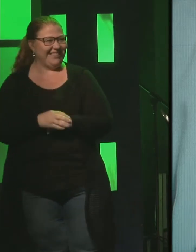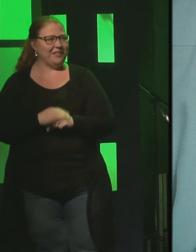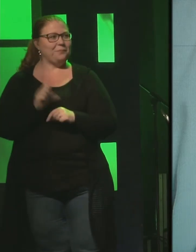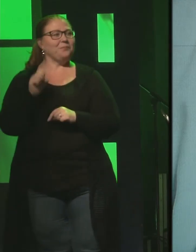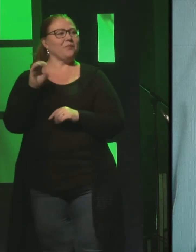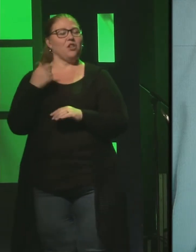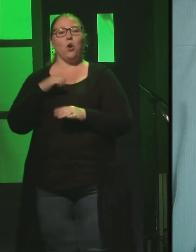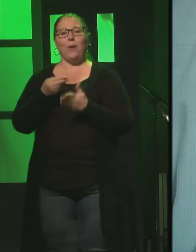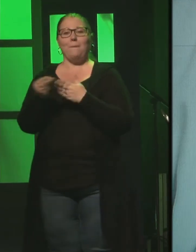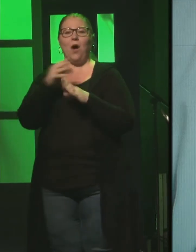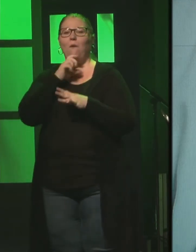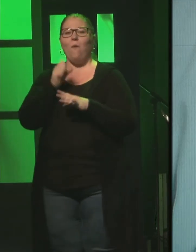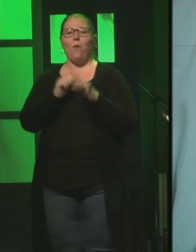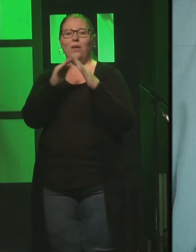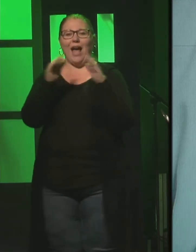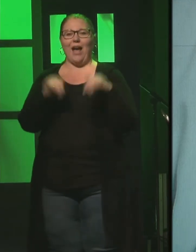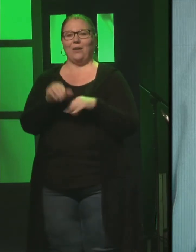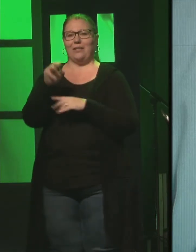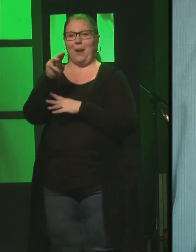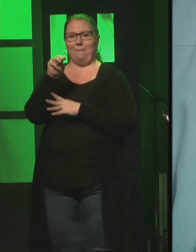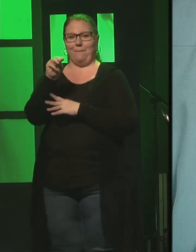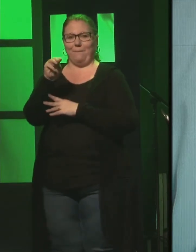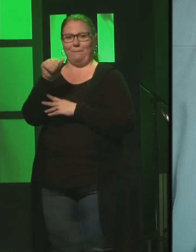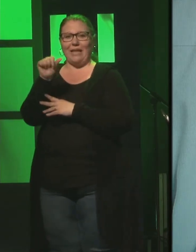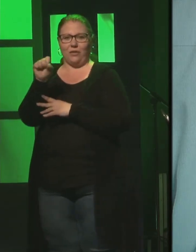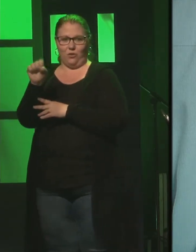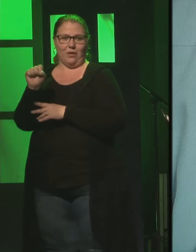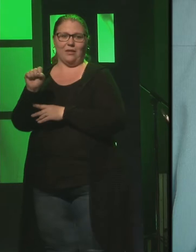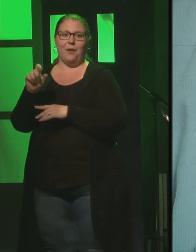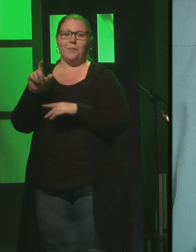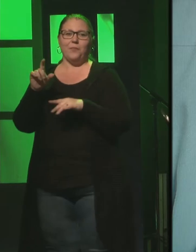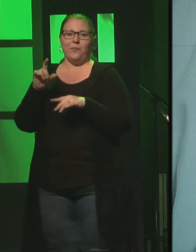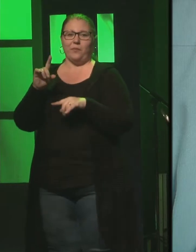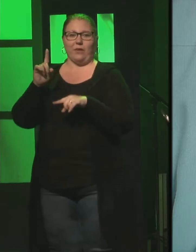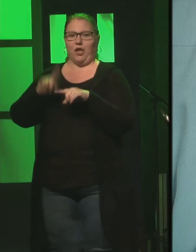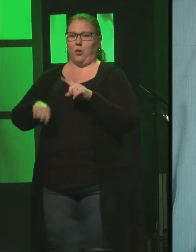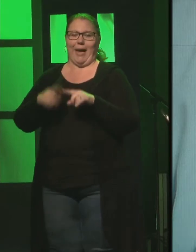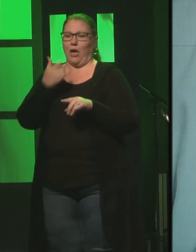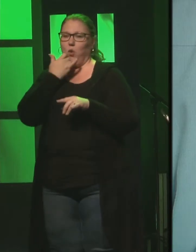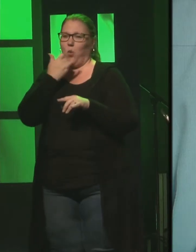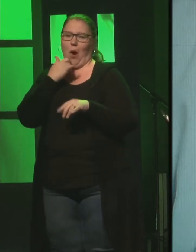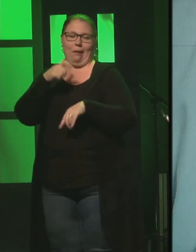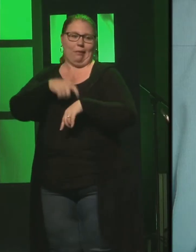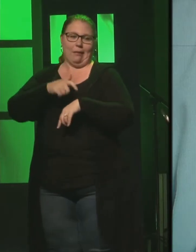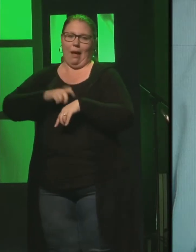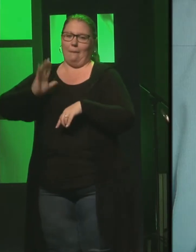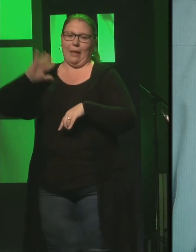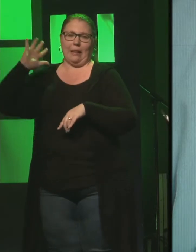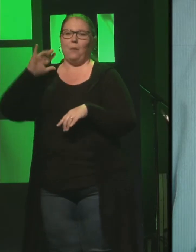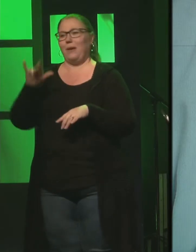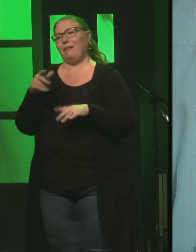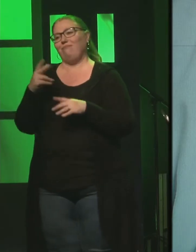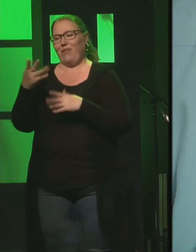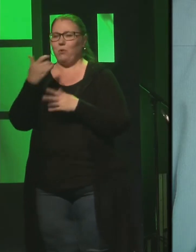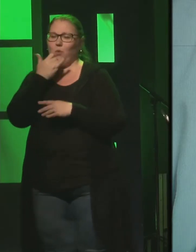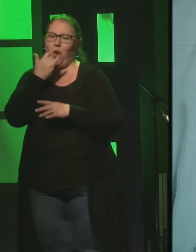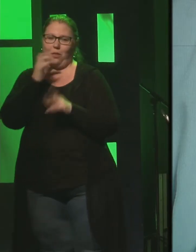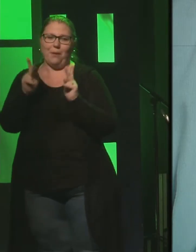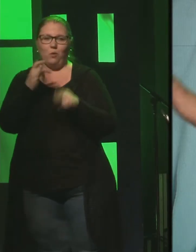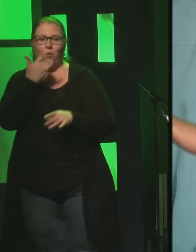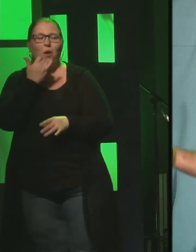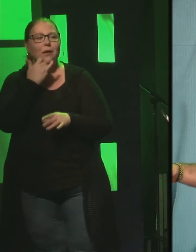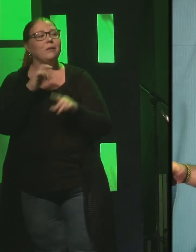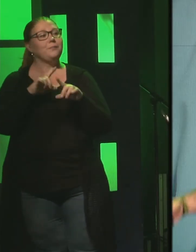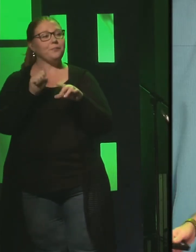bought this old house in Haverhill, Massachusetts. You can't go wrong in real estate in Massachusetts. They told me at the time they were wrong, And so we're in